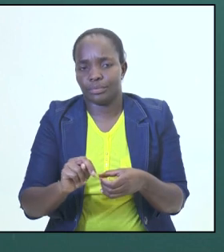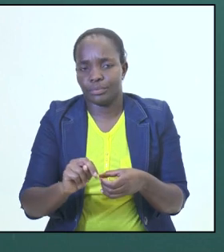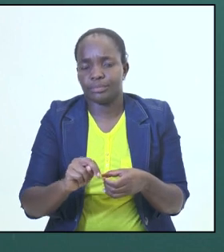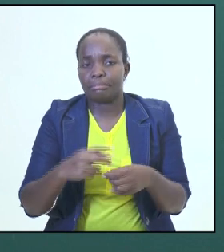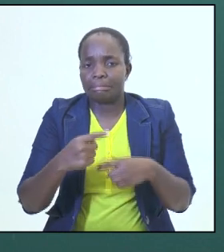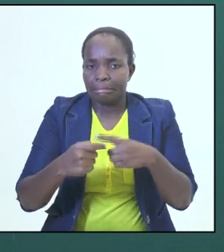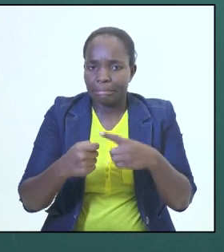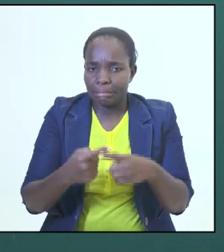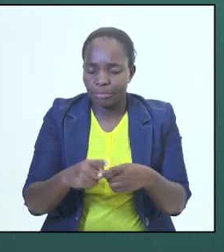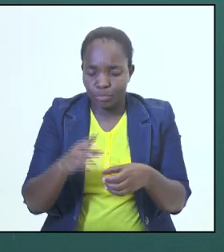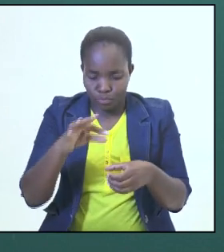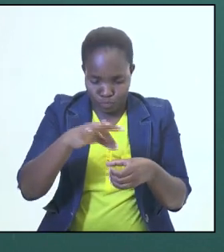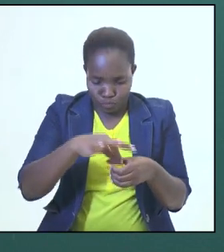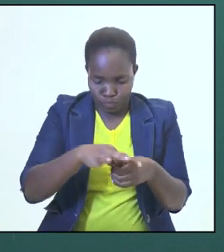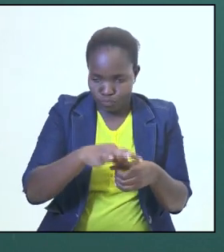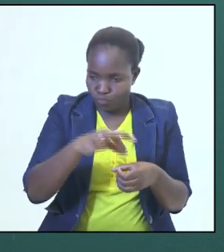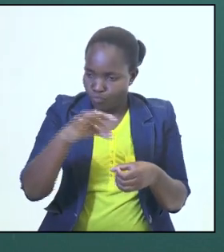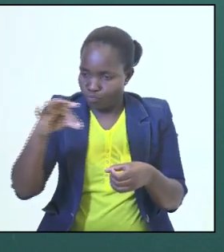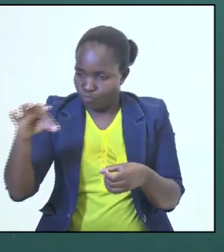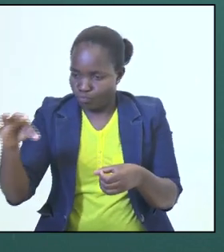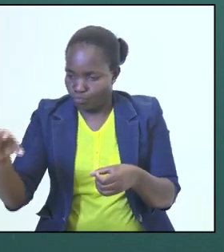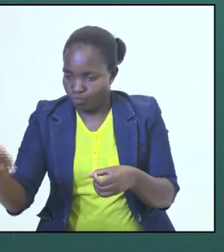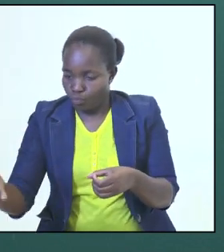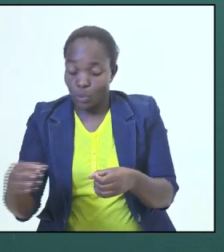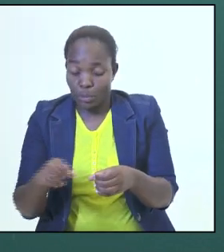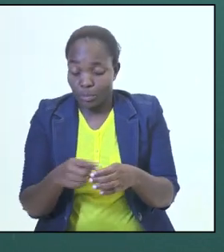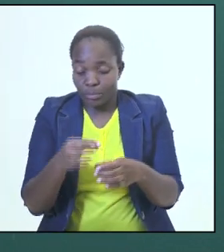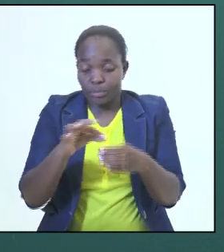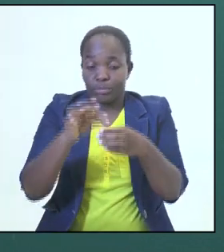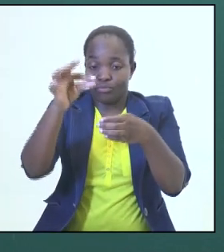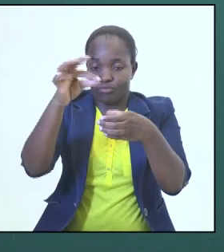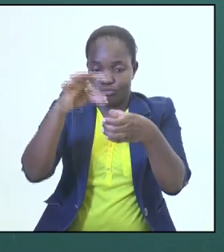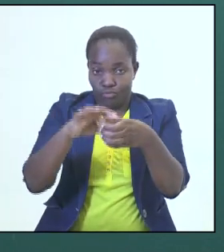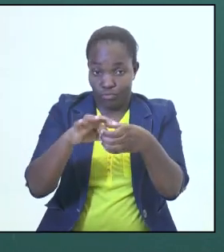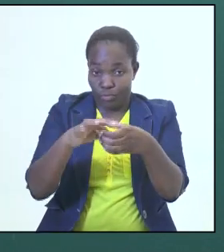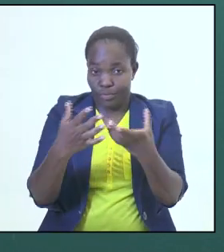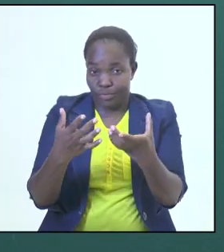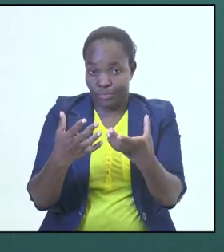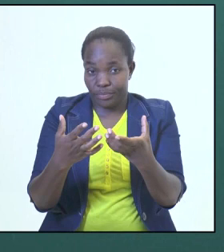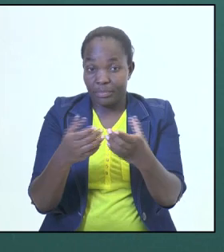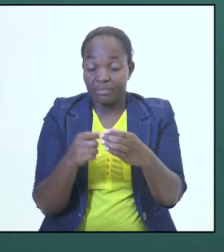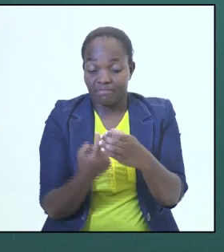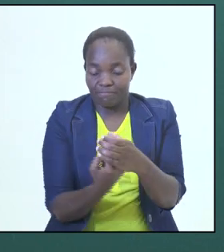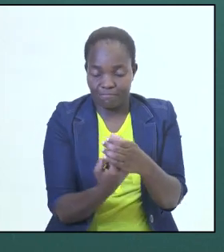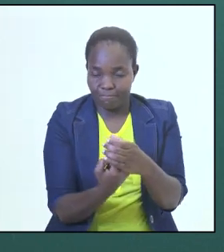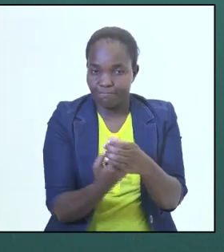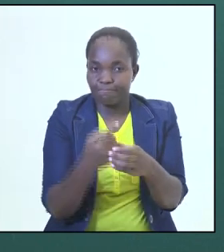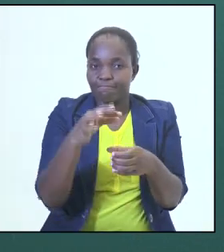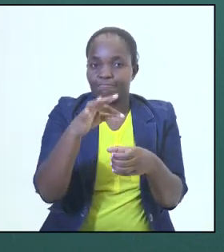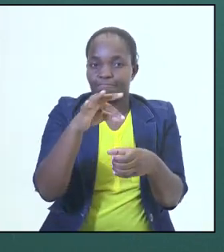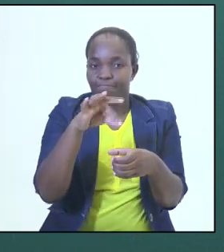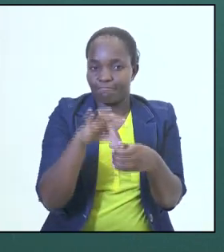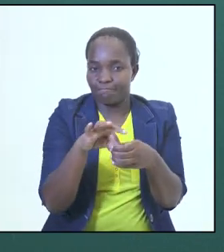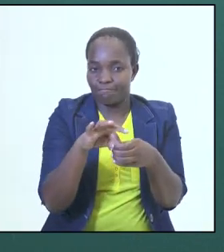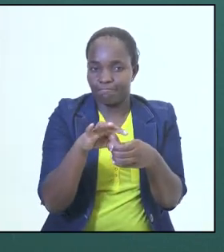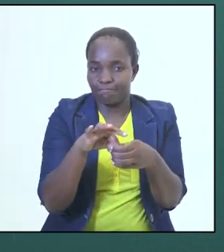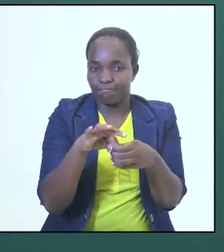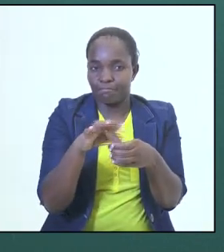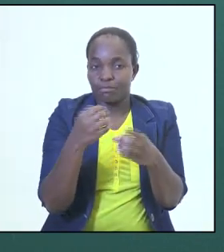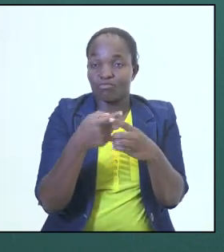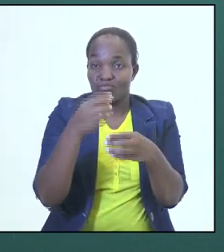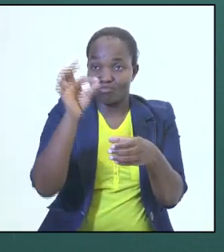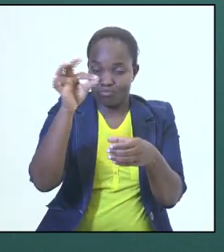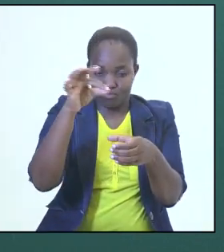anther to the receptive stigma of the same plant species. Self-pollination is the transfer of pollen from